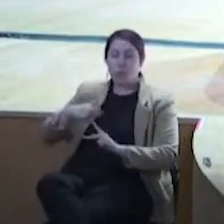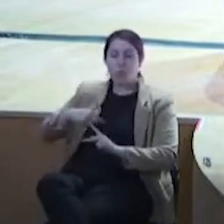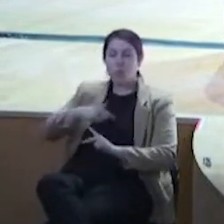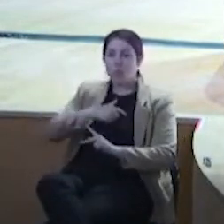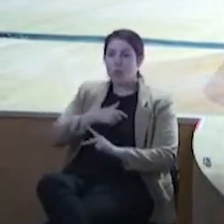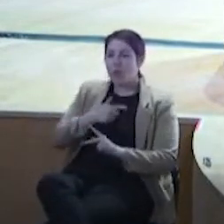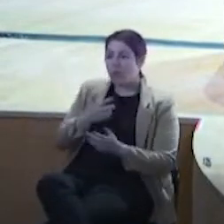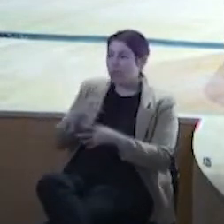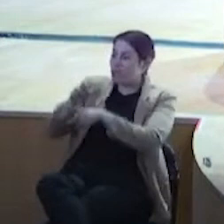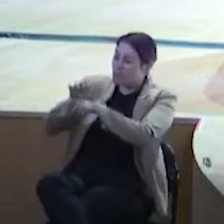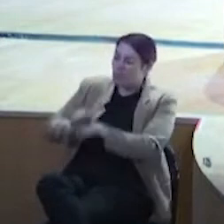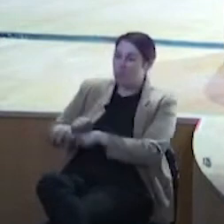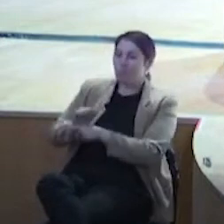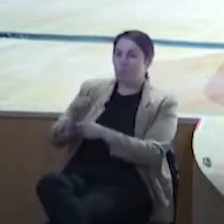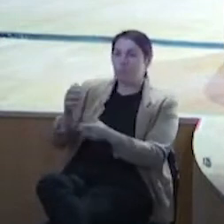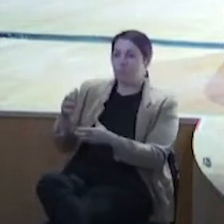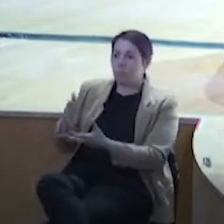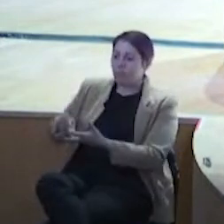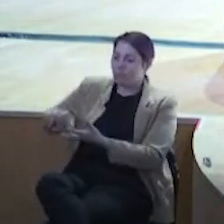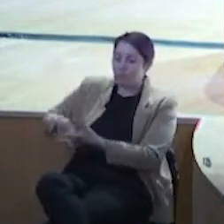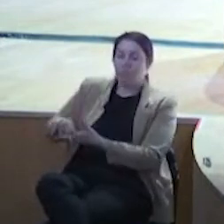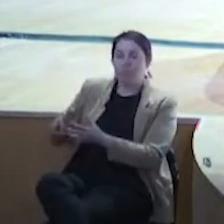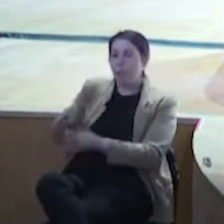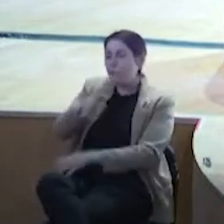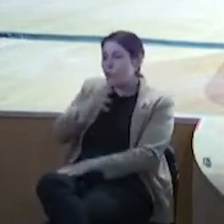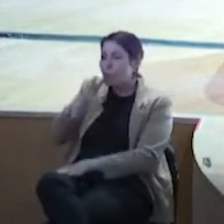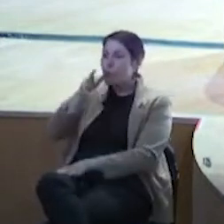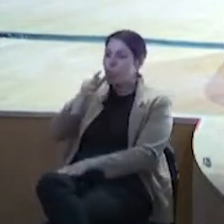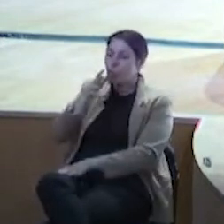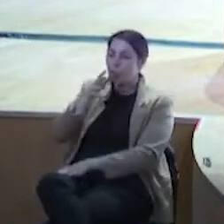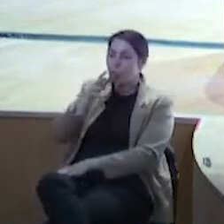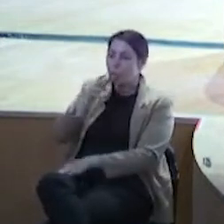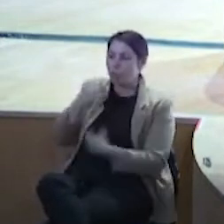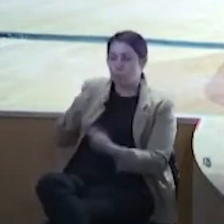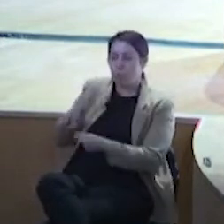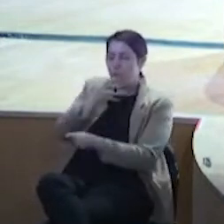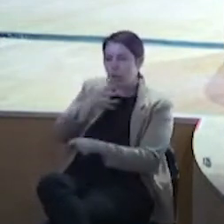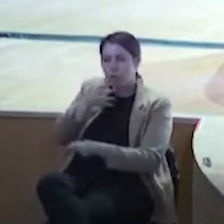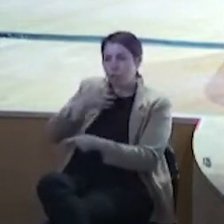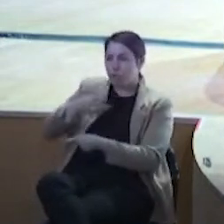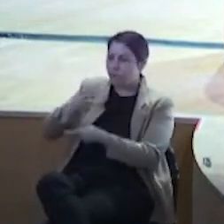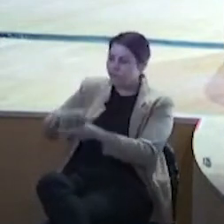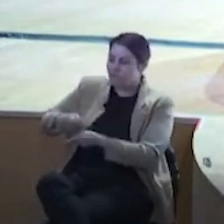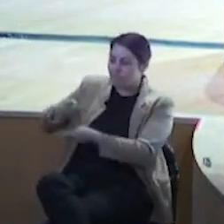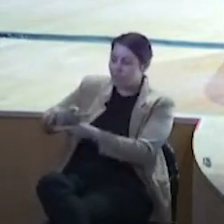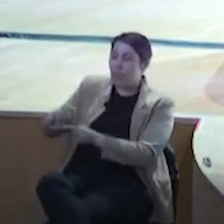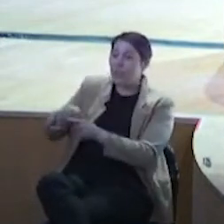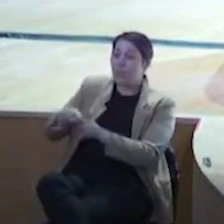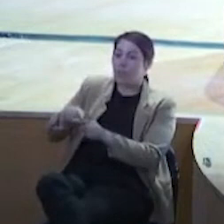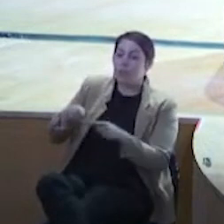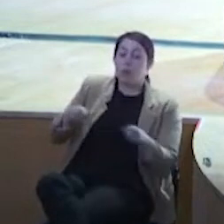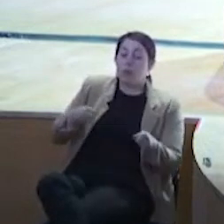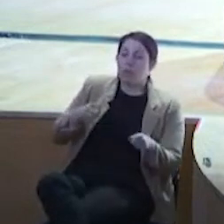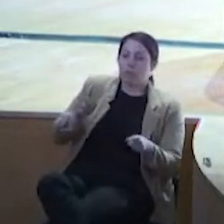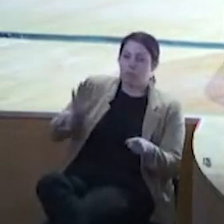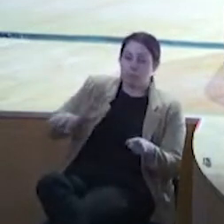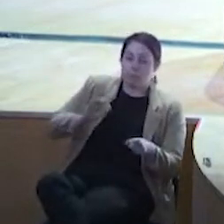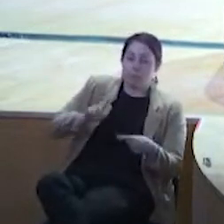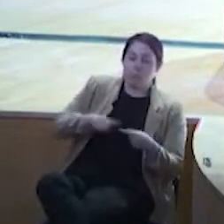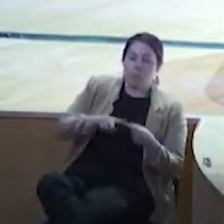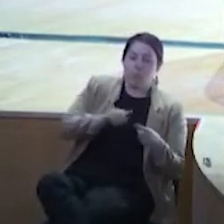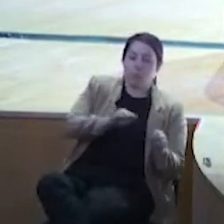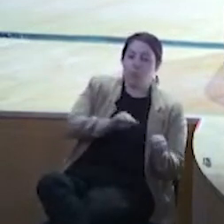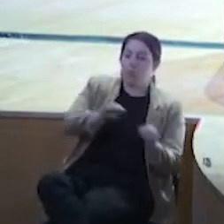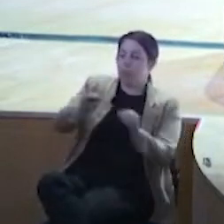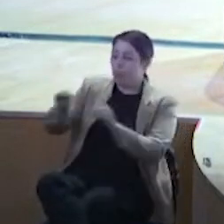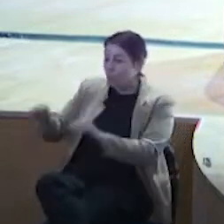an agricultural-based tribe. And when moved from Mississippi to Oklahoma, a lot